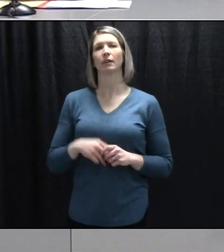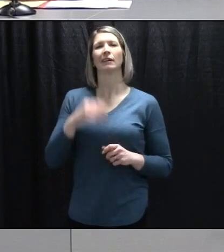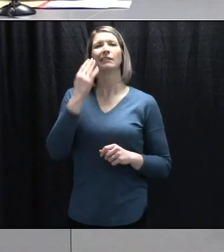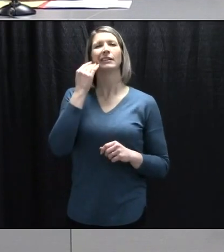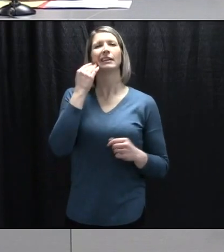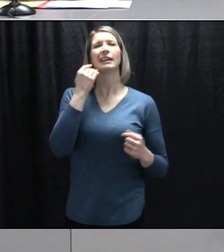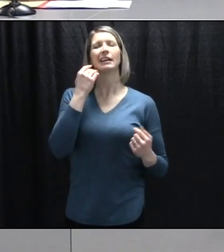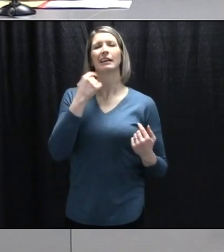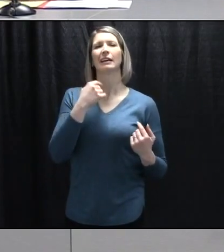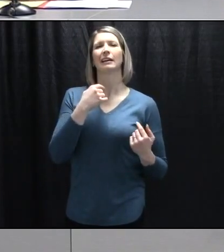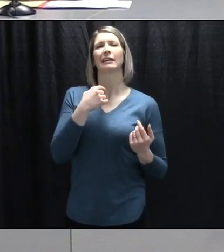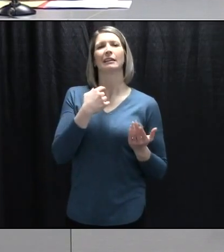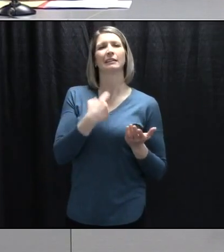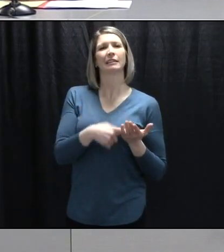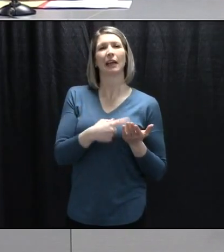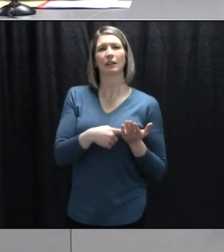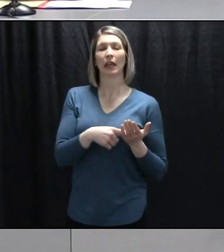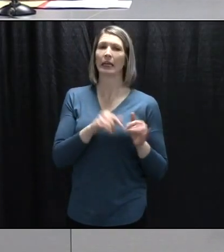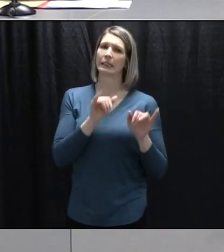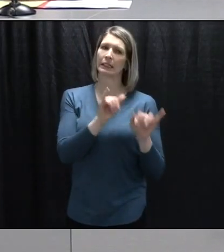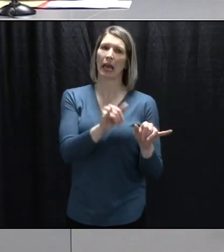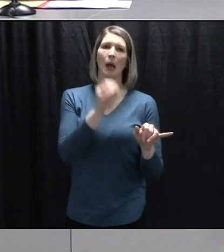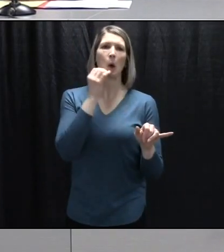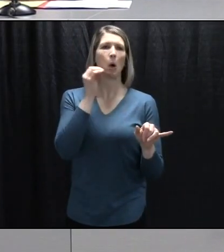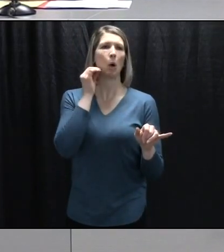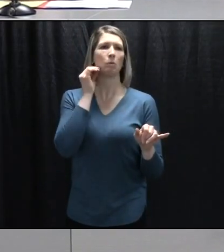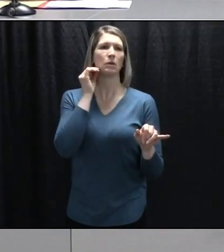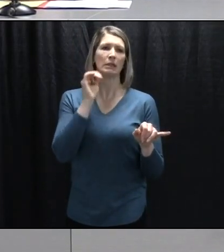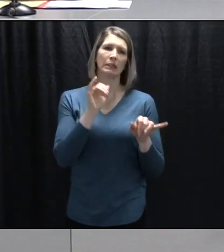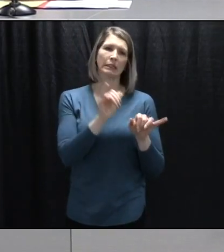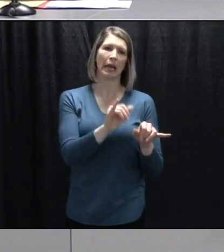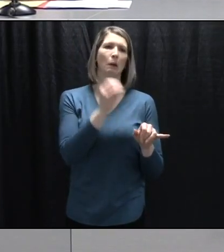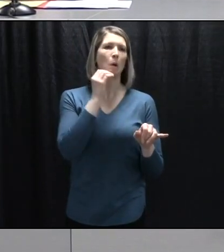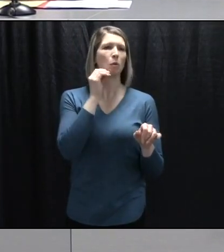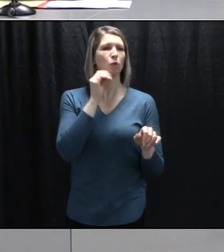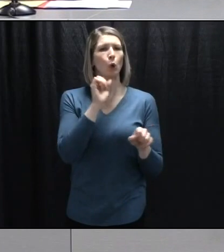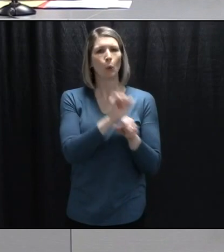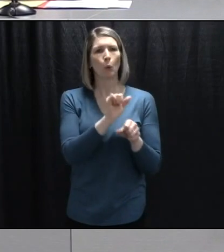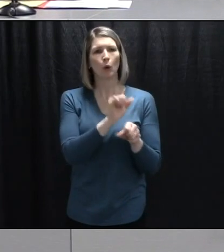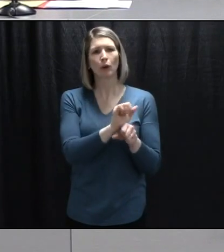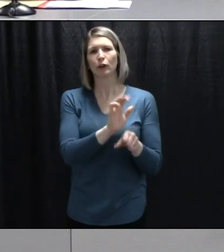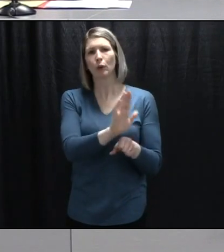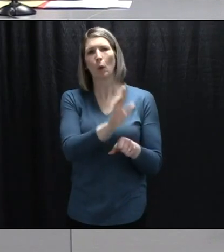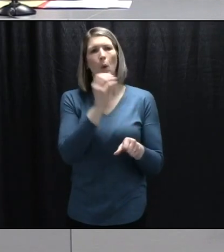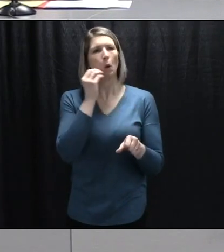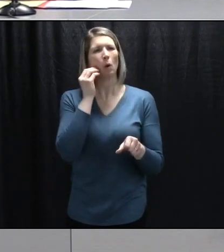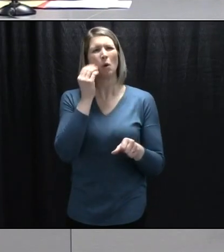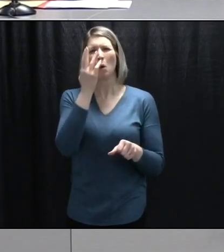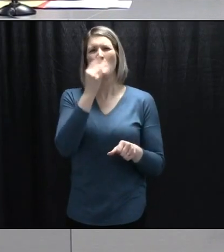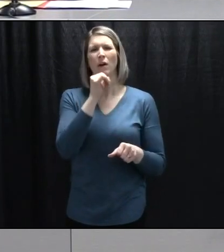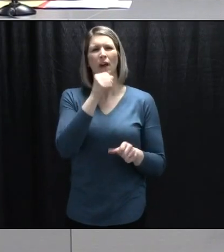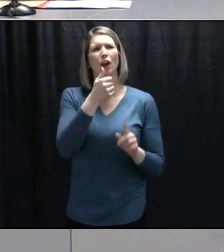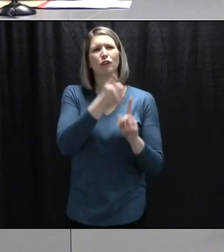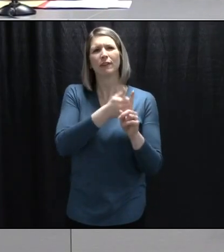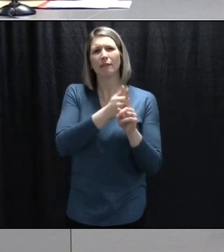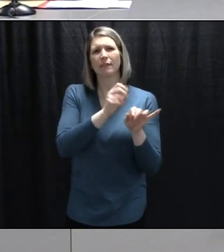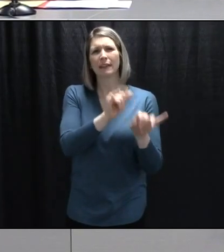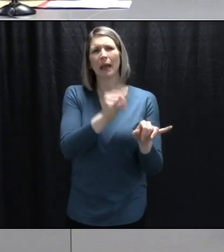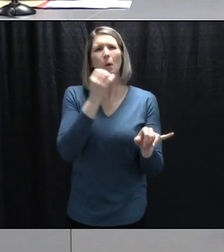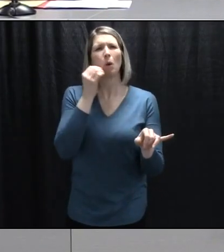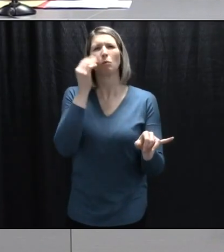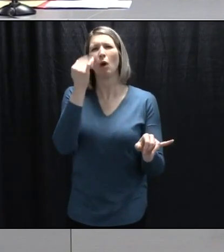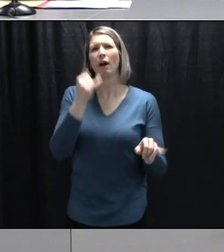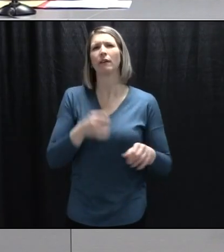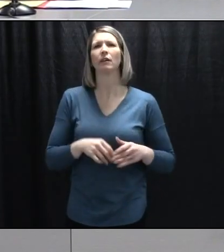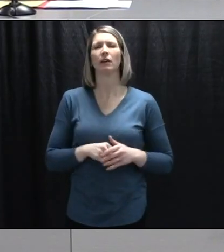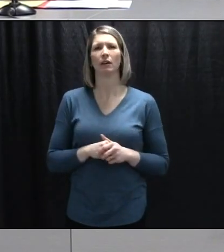possible. Can you comment on why you haven't done that yet, and I guess what the bar would be for yourself to start working from isolation?